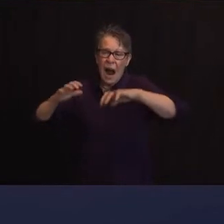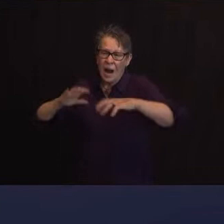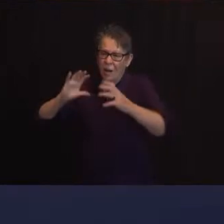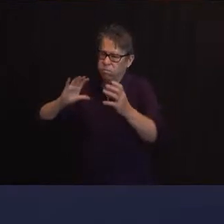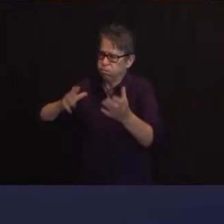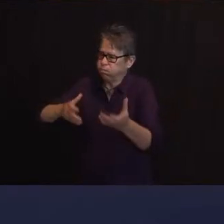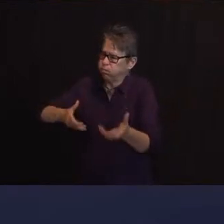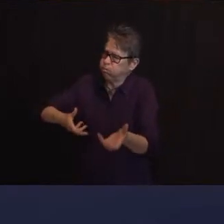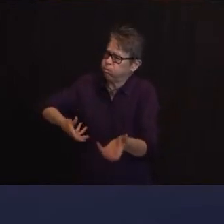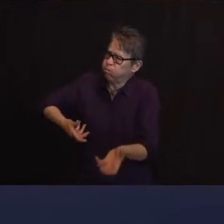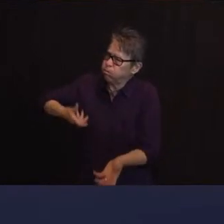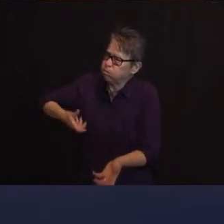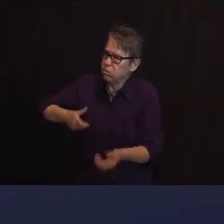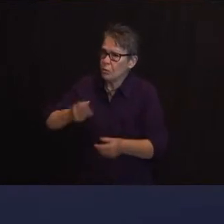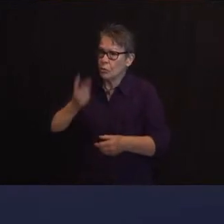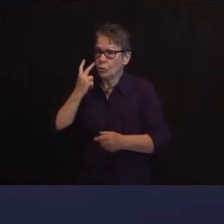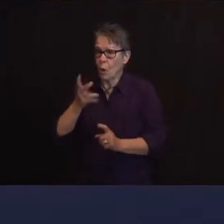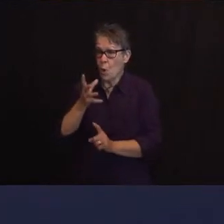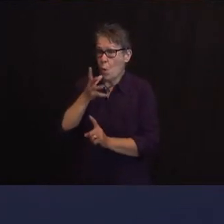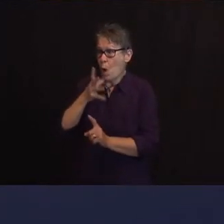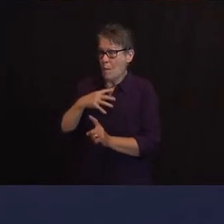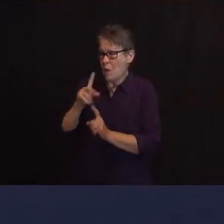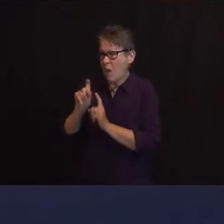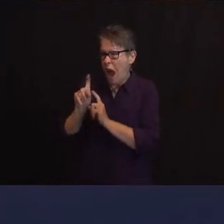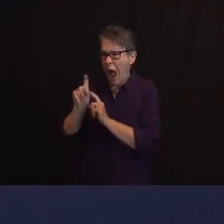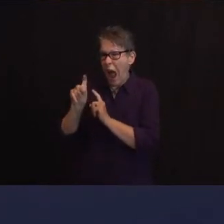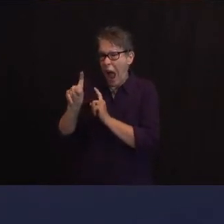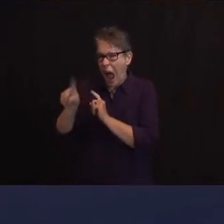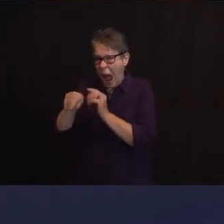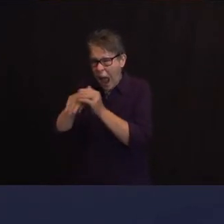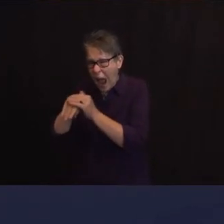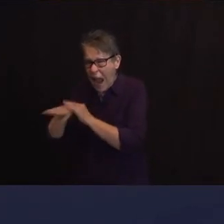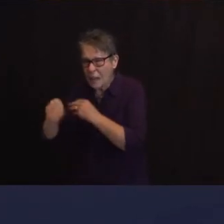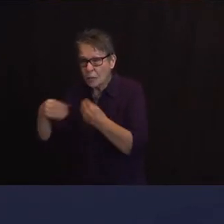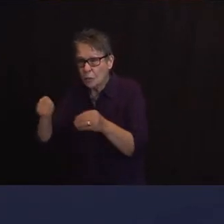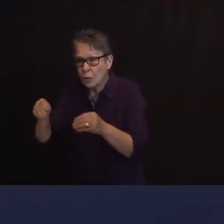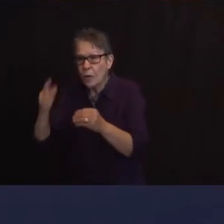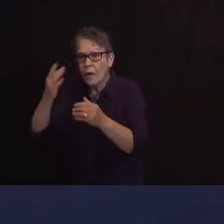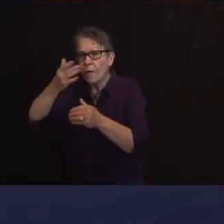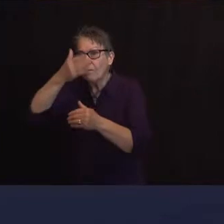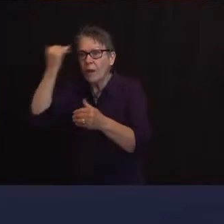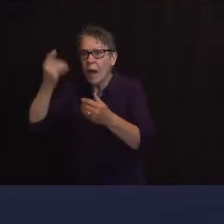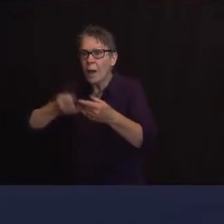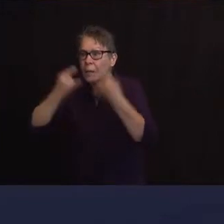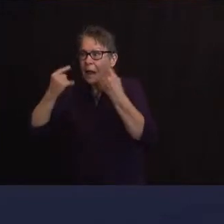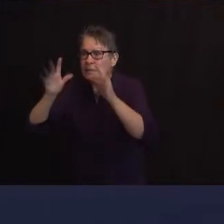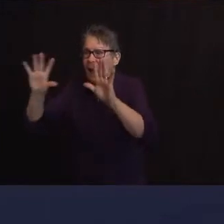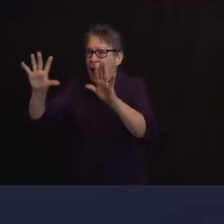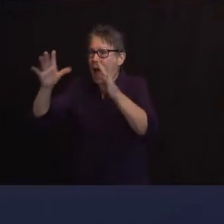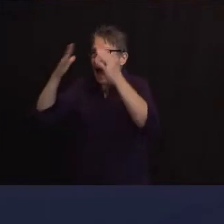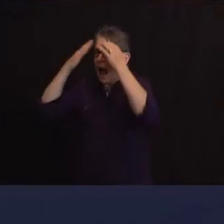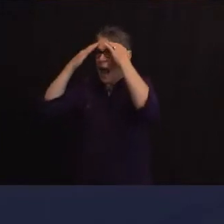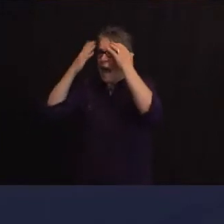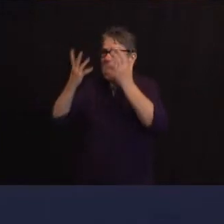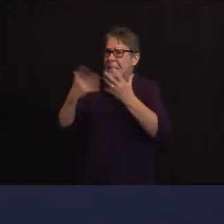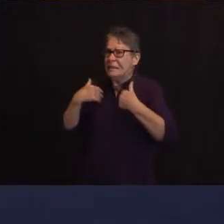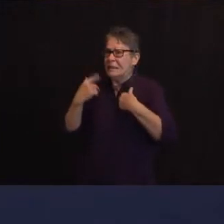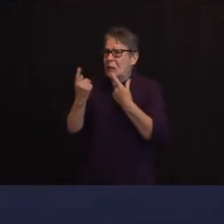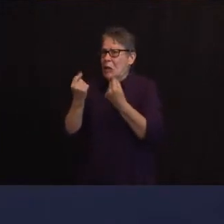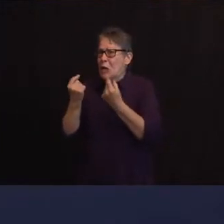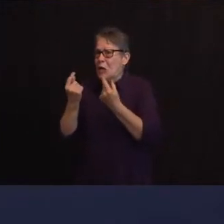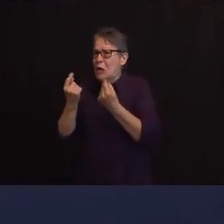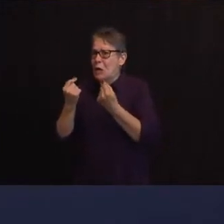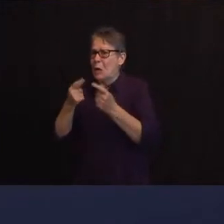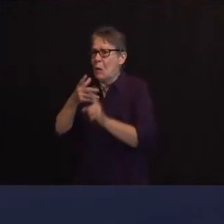got into the store, and caught herself, and she didn't want to run back to her car, and the woman from the supermarket said, "I got a box of